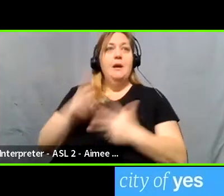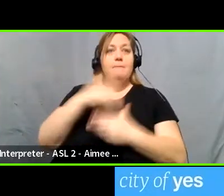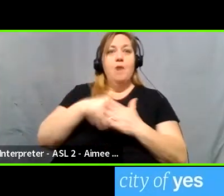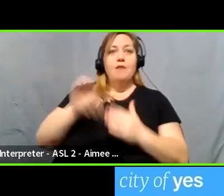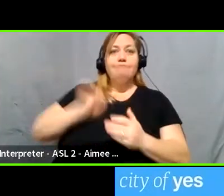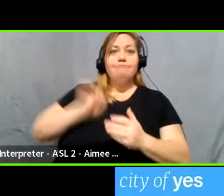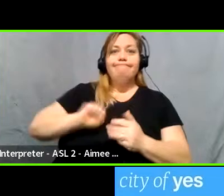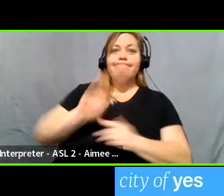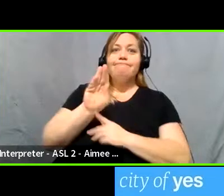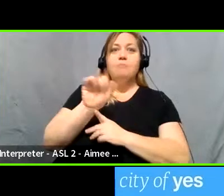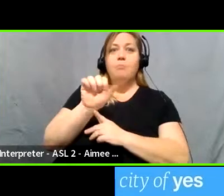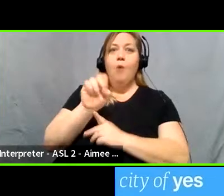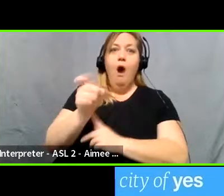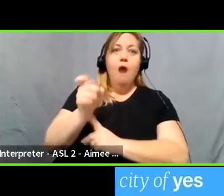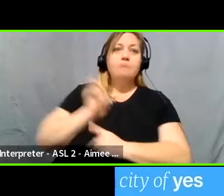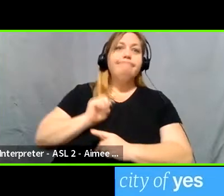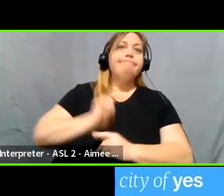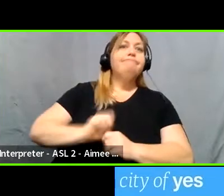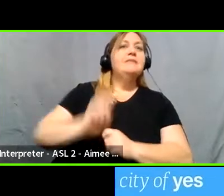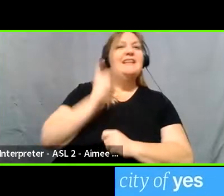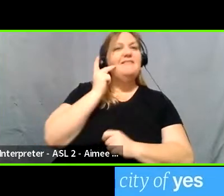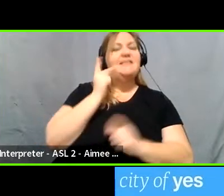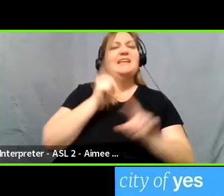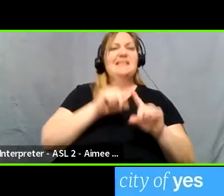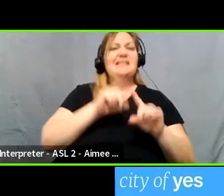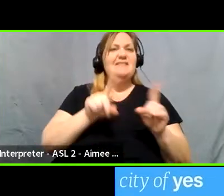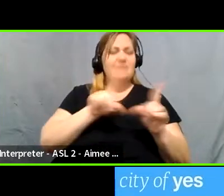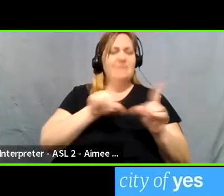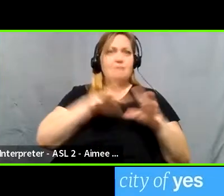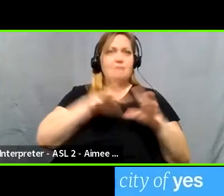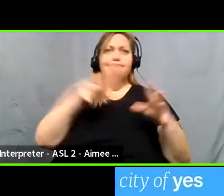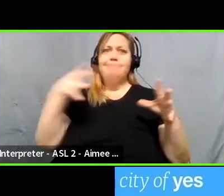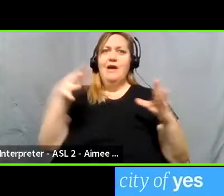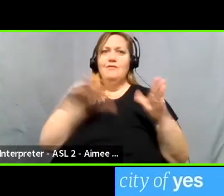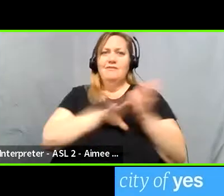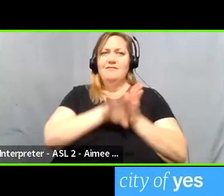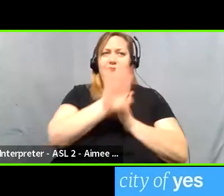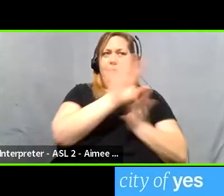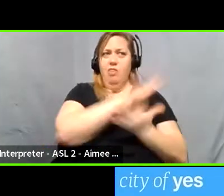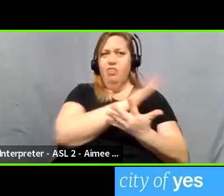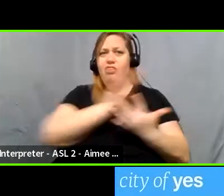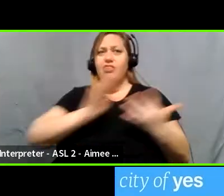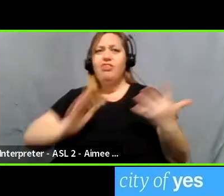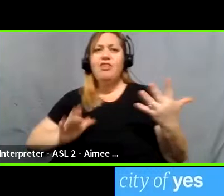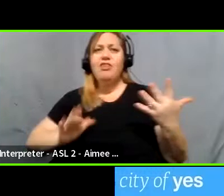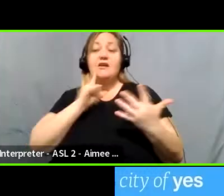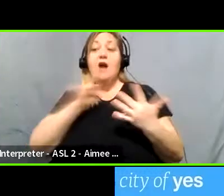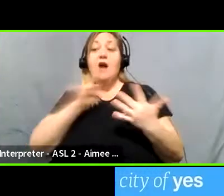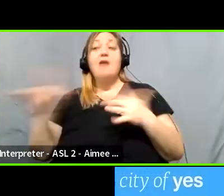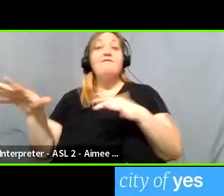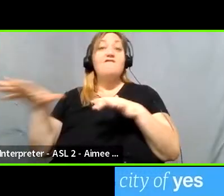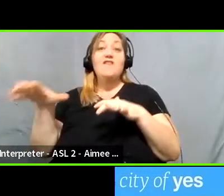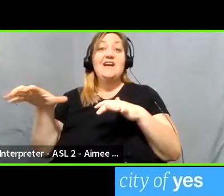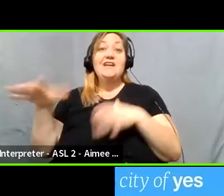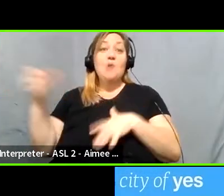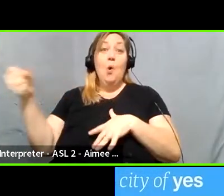that have seen just tremendous amounts of development under the status quo. So there'll be no official freeze or anything like that on development Community District